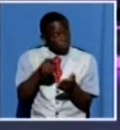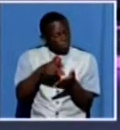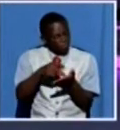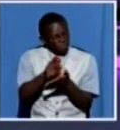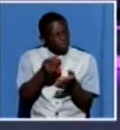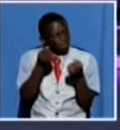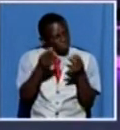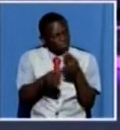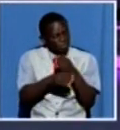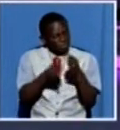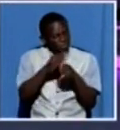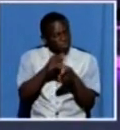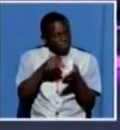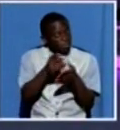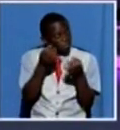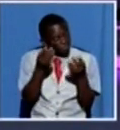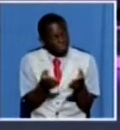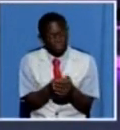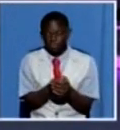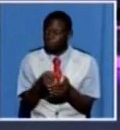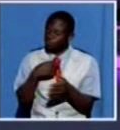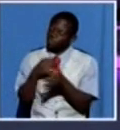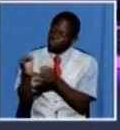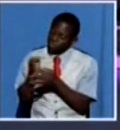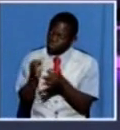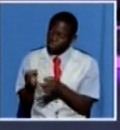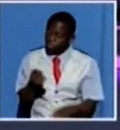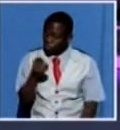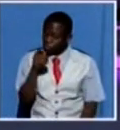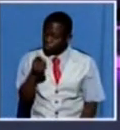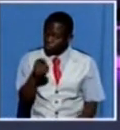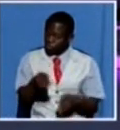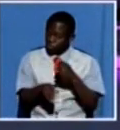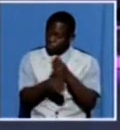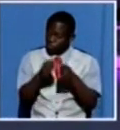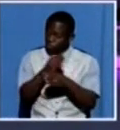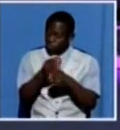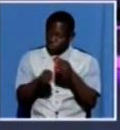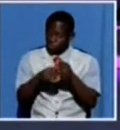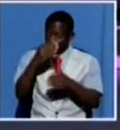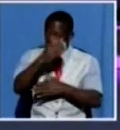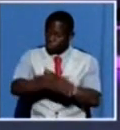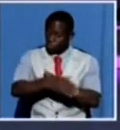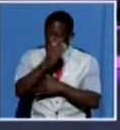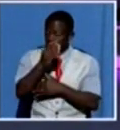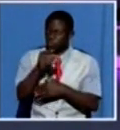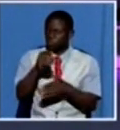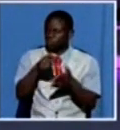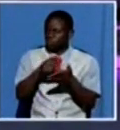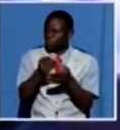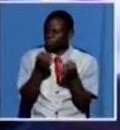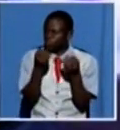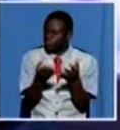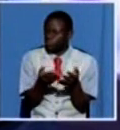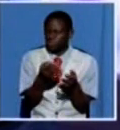Sata toll plaza constructed at $4.3 million